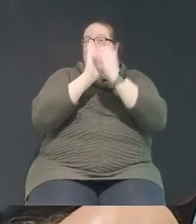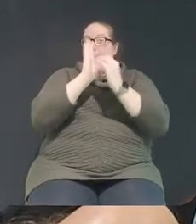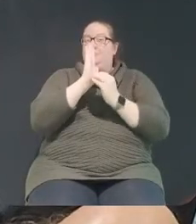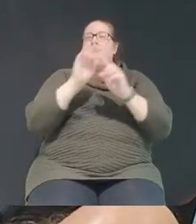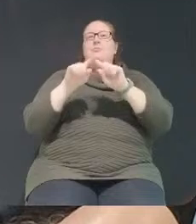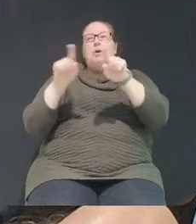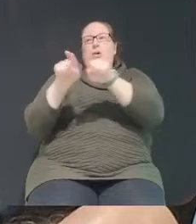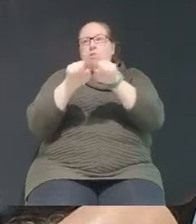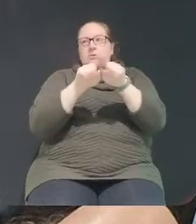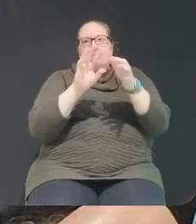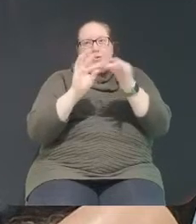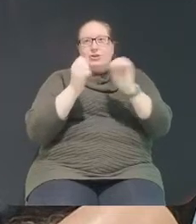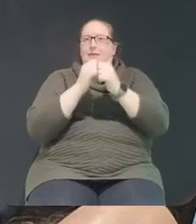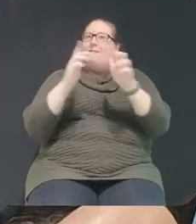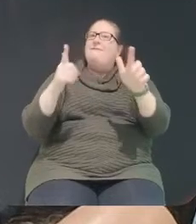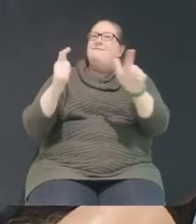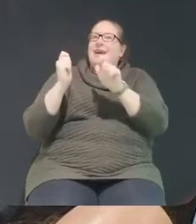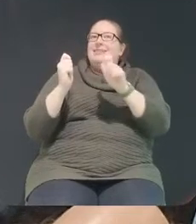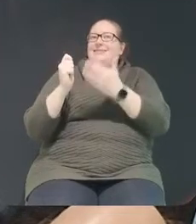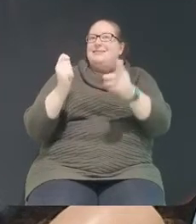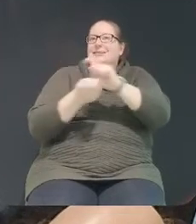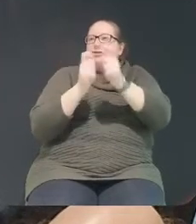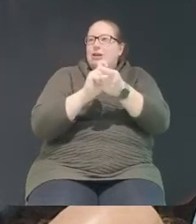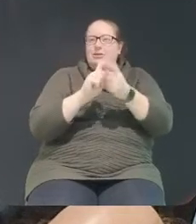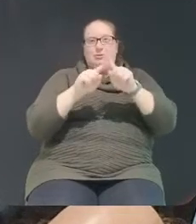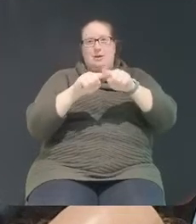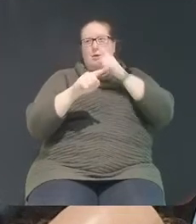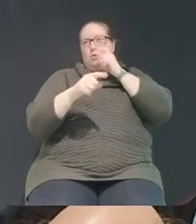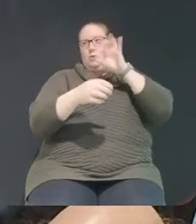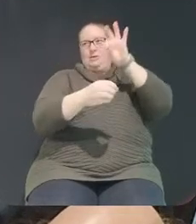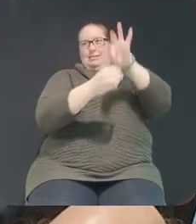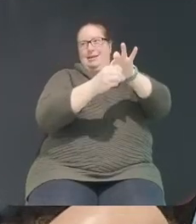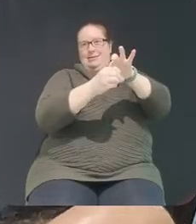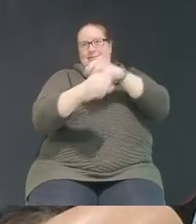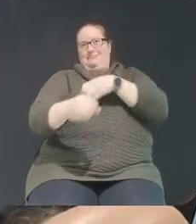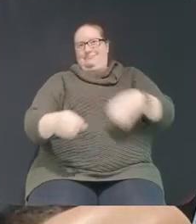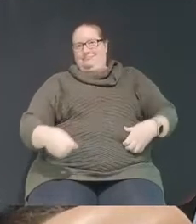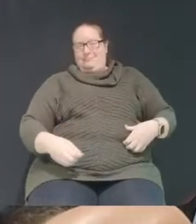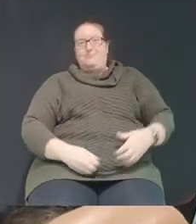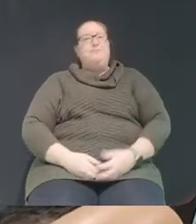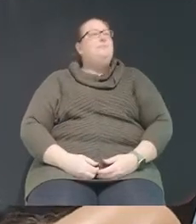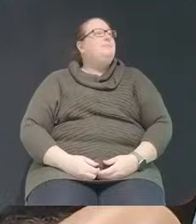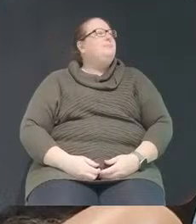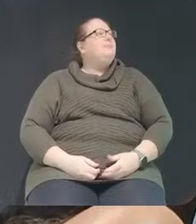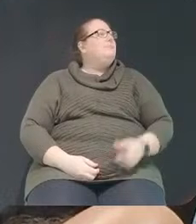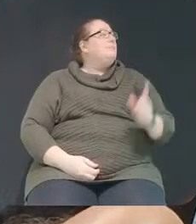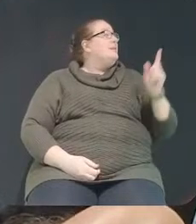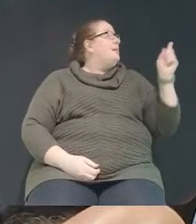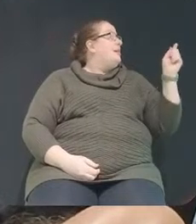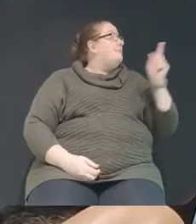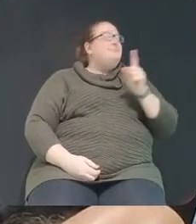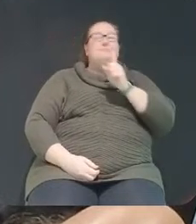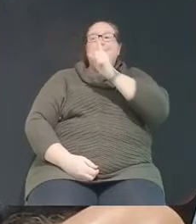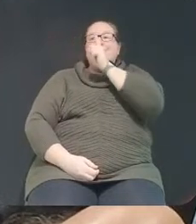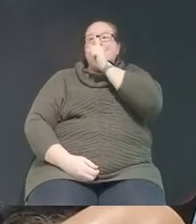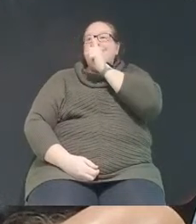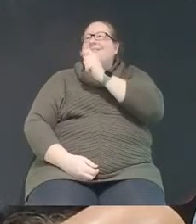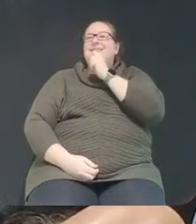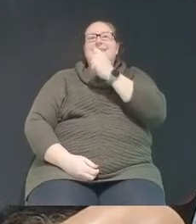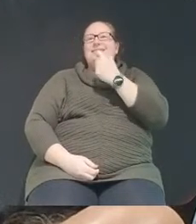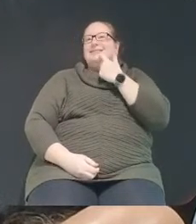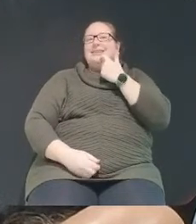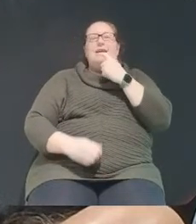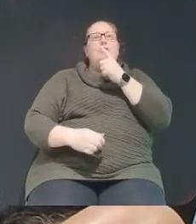strategies can change depending on who is elected to office. And unsaid in the report is who was turned down for requests for access to the